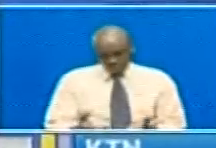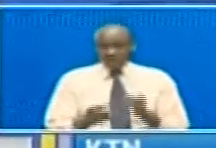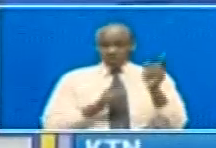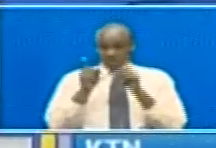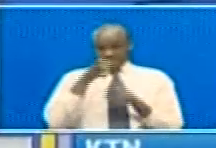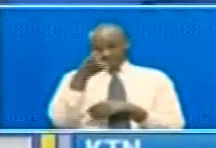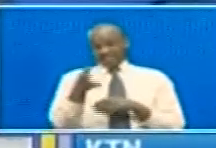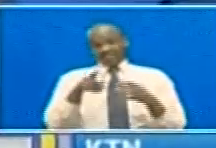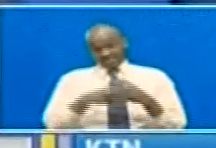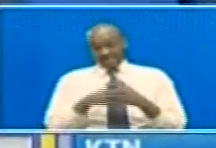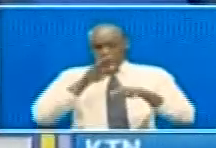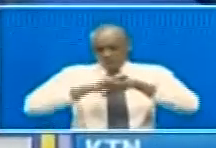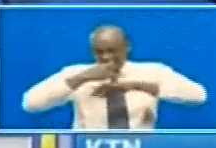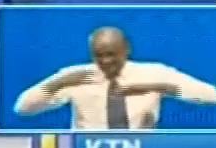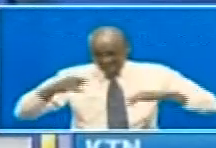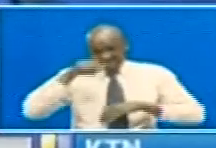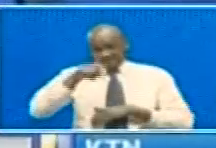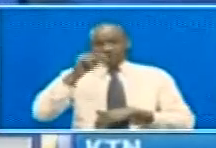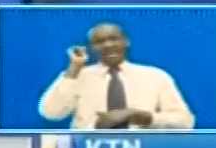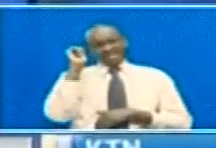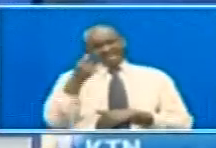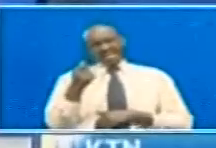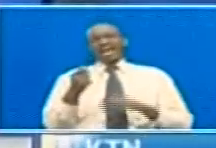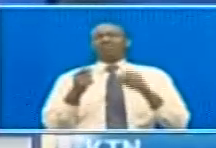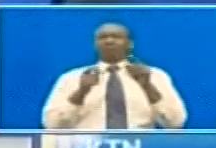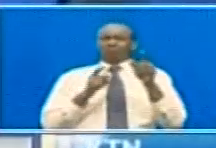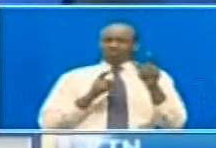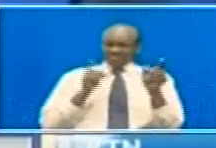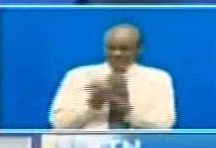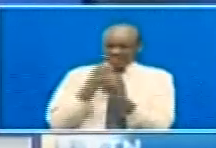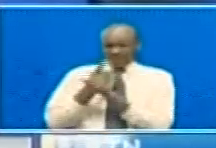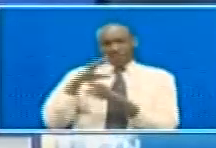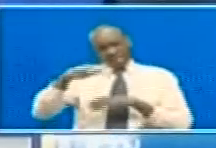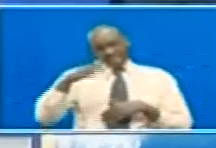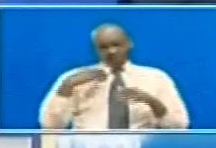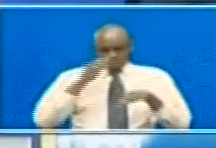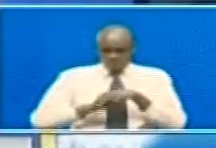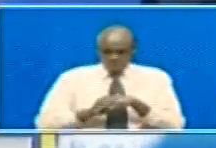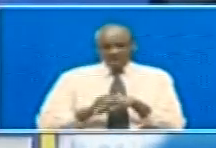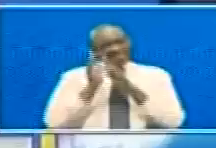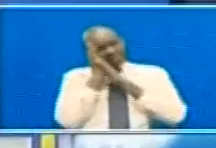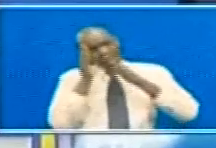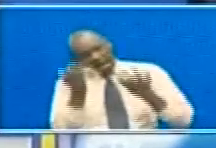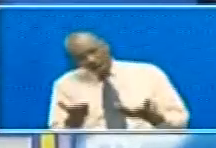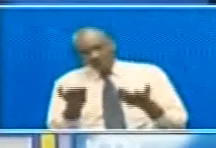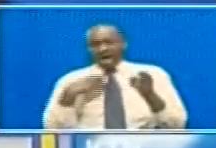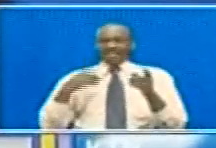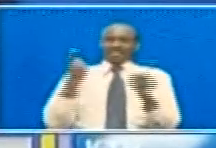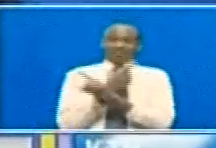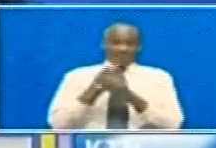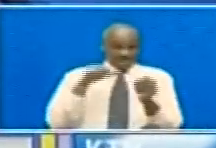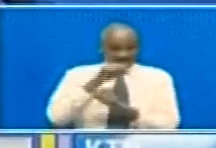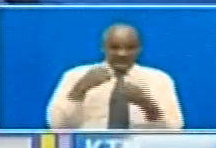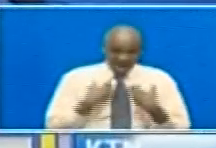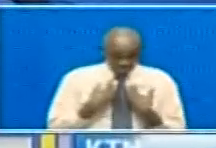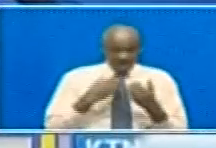Directory, an online platform showcasing Kenya's top tourist attraction sites, accommodation facilities, and tour operators. The